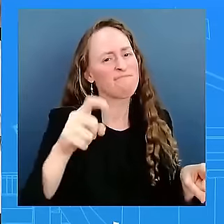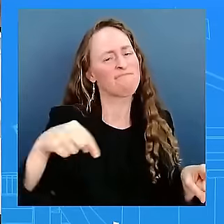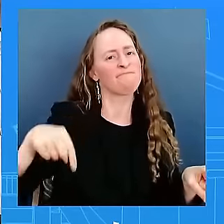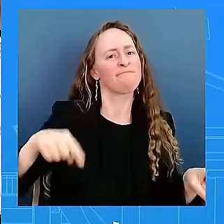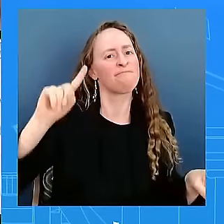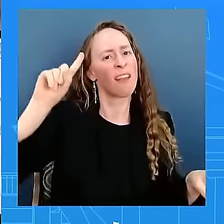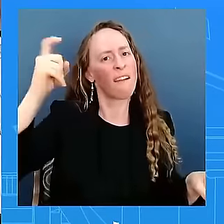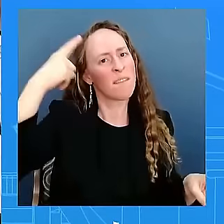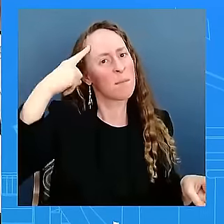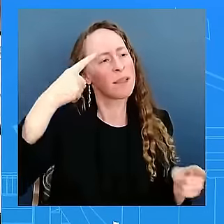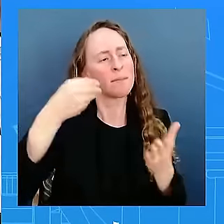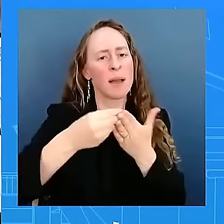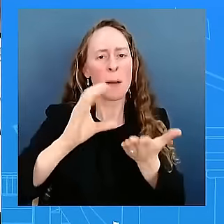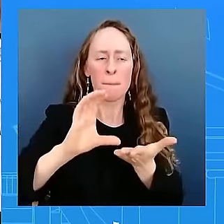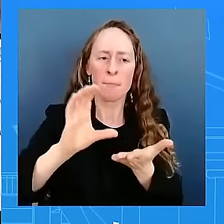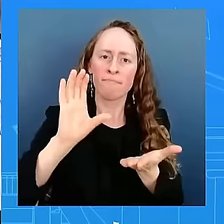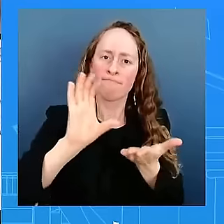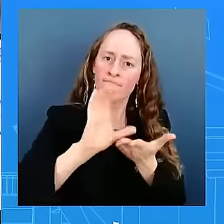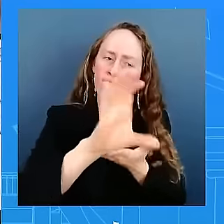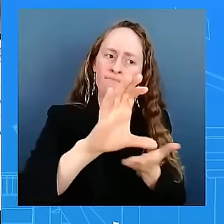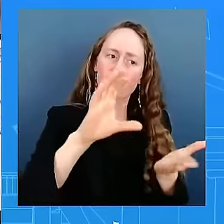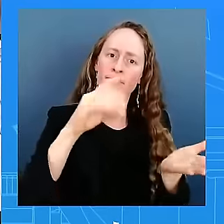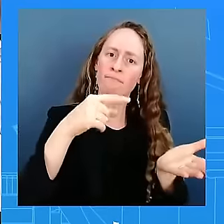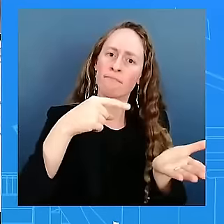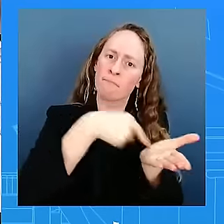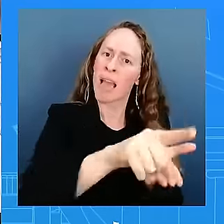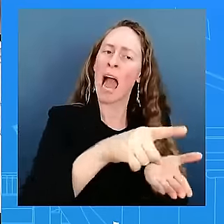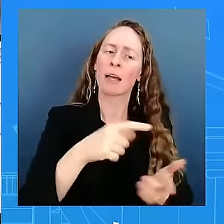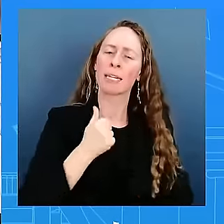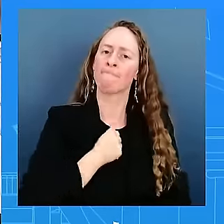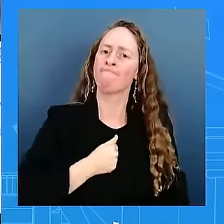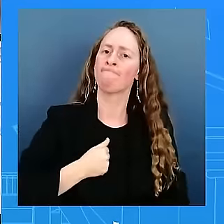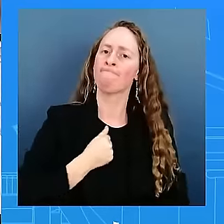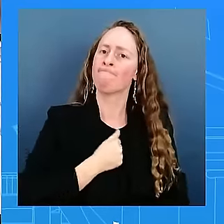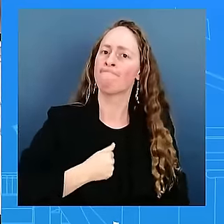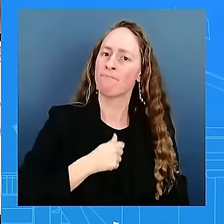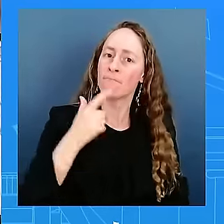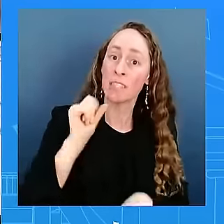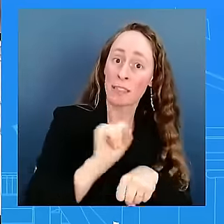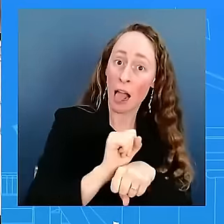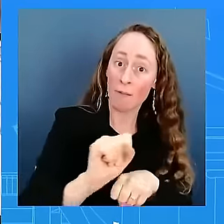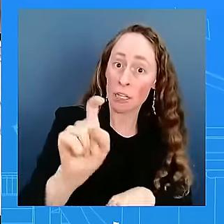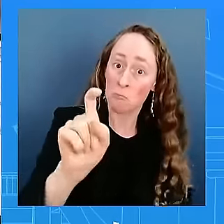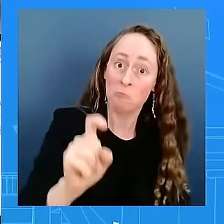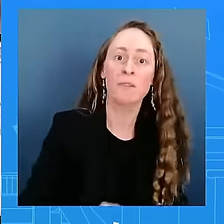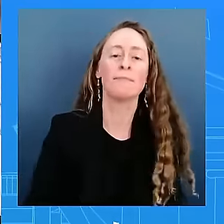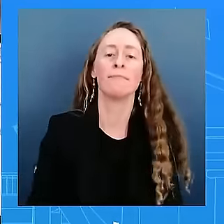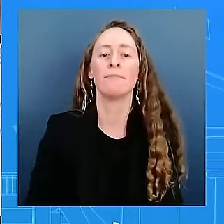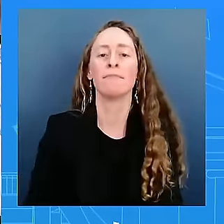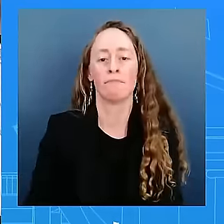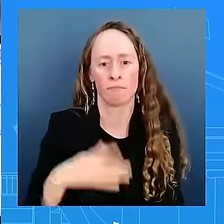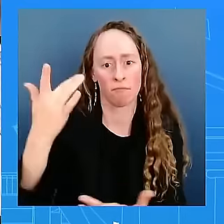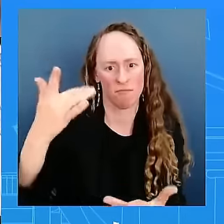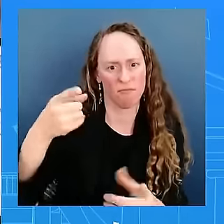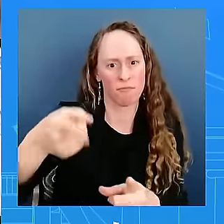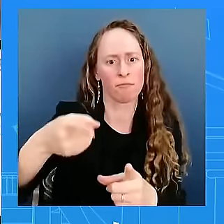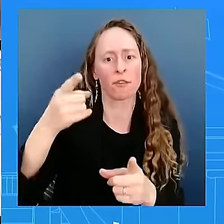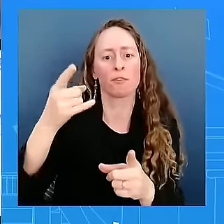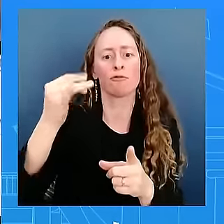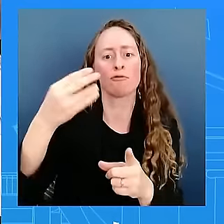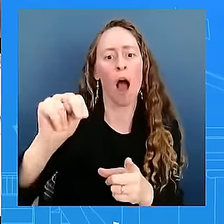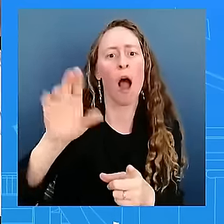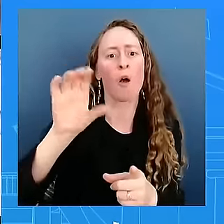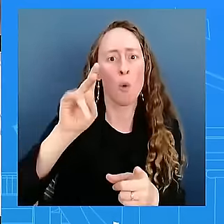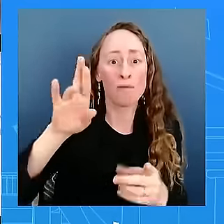more than 30 years of this bill being introduced, Congress has yet to be able to pass this bill. As a result, Congresswoman Jackson Lee, when she was